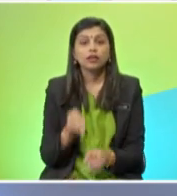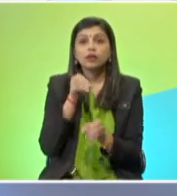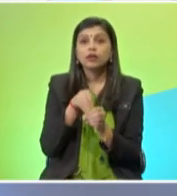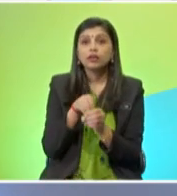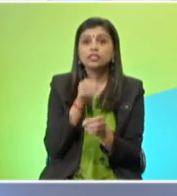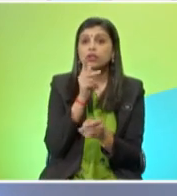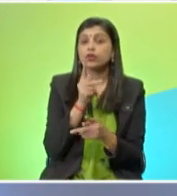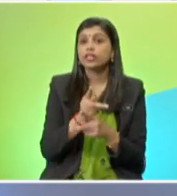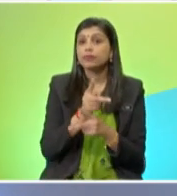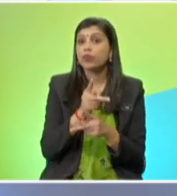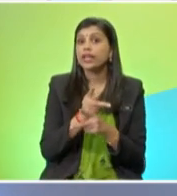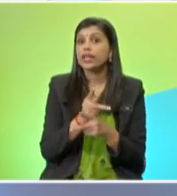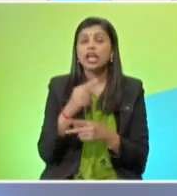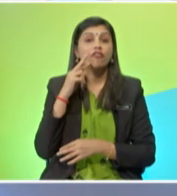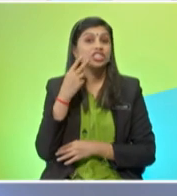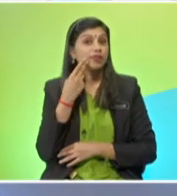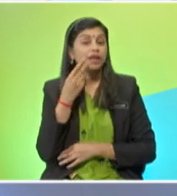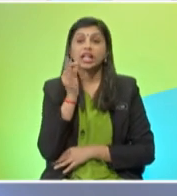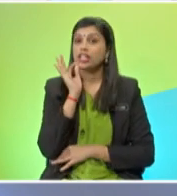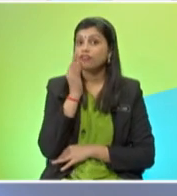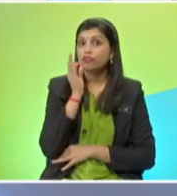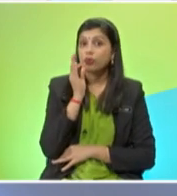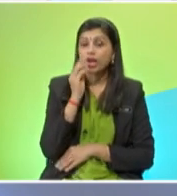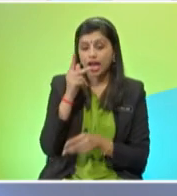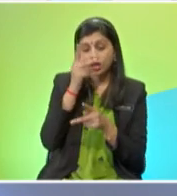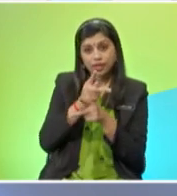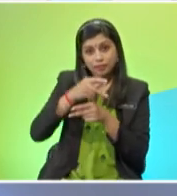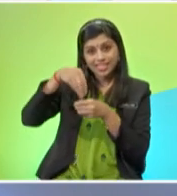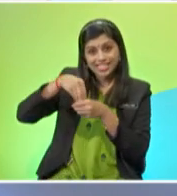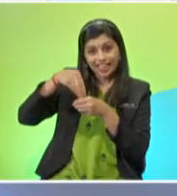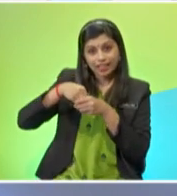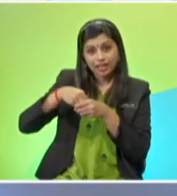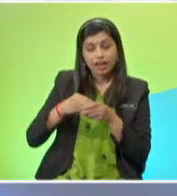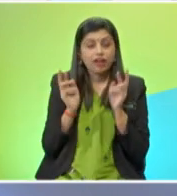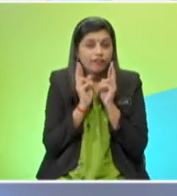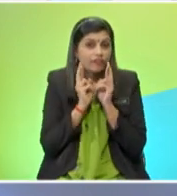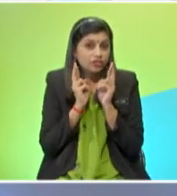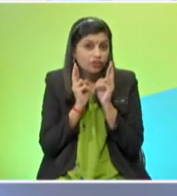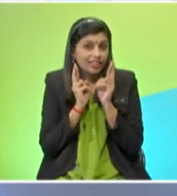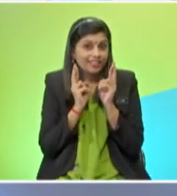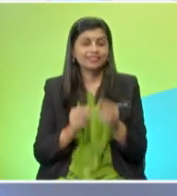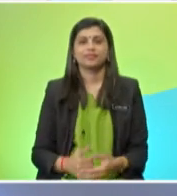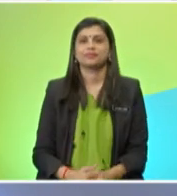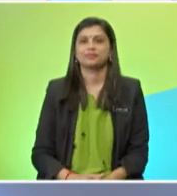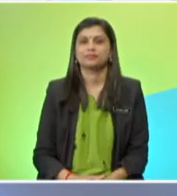food fresh. For example, the fruits, the vegetables, the meat and everything. And